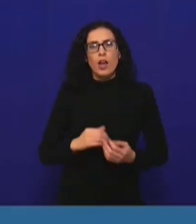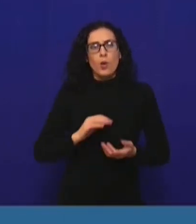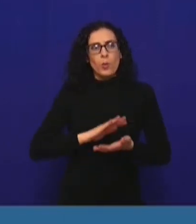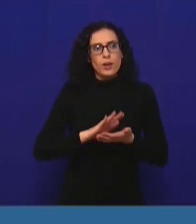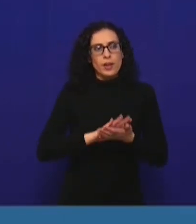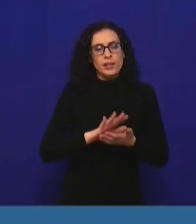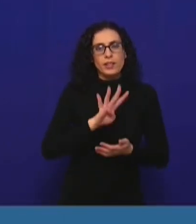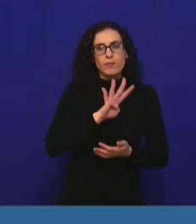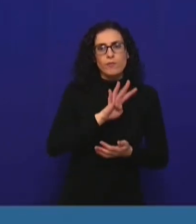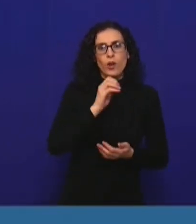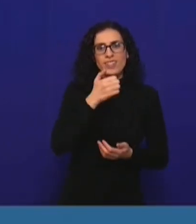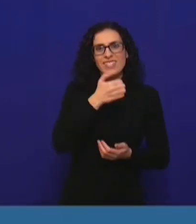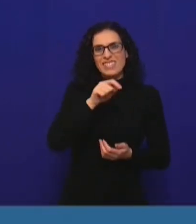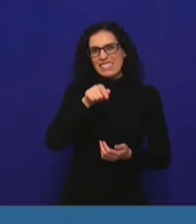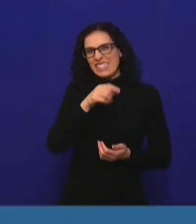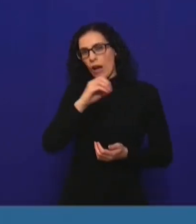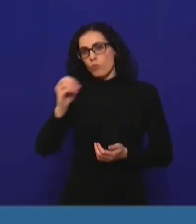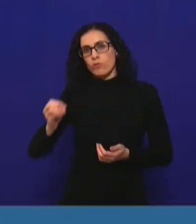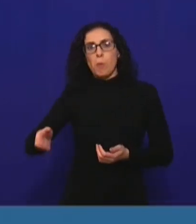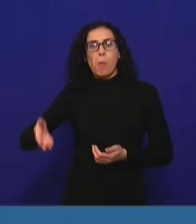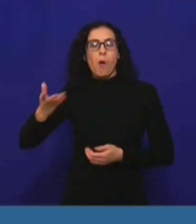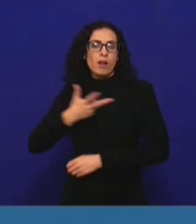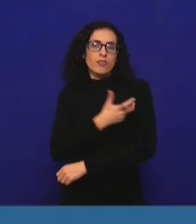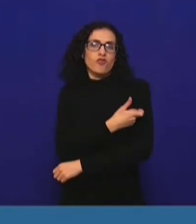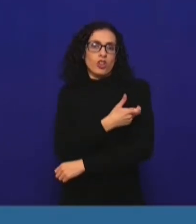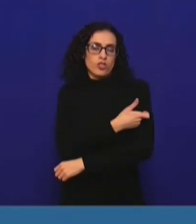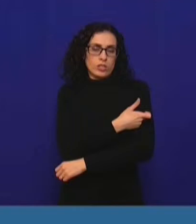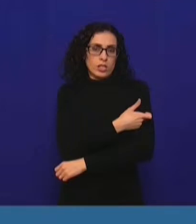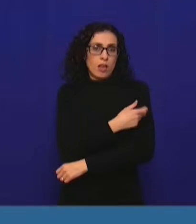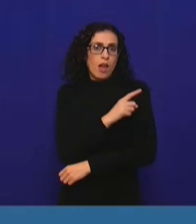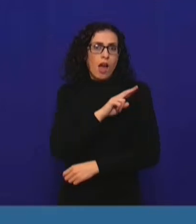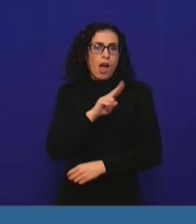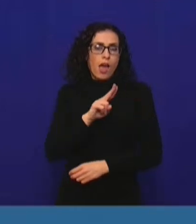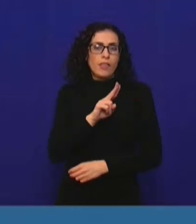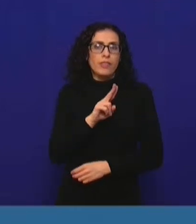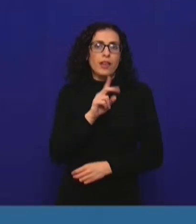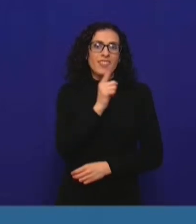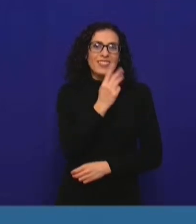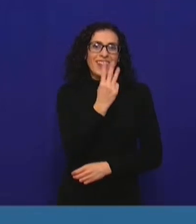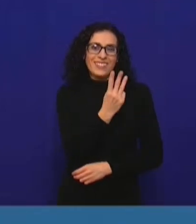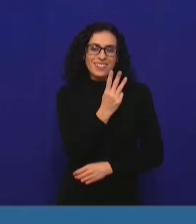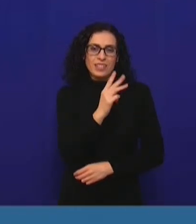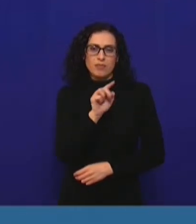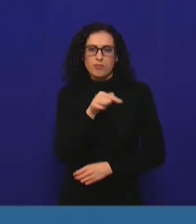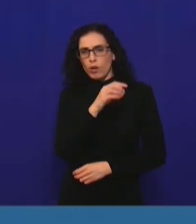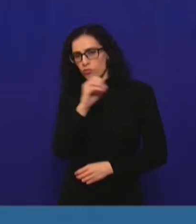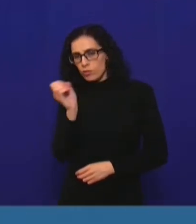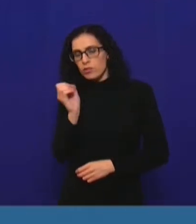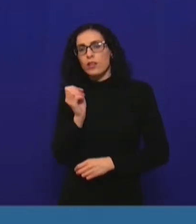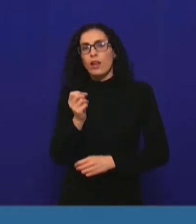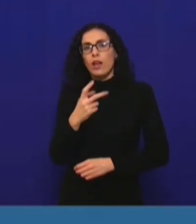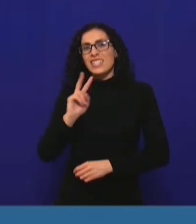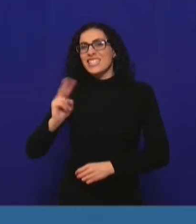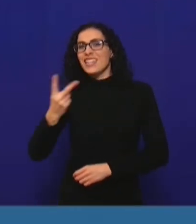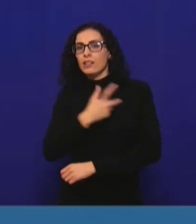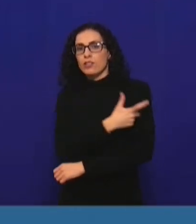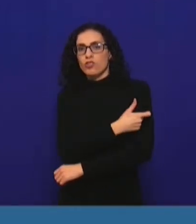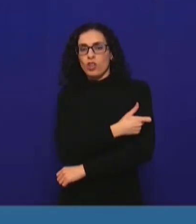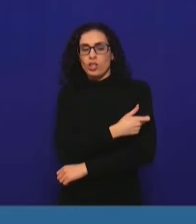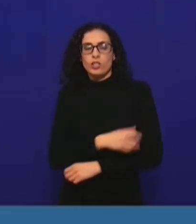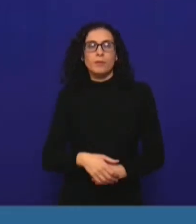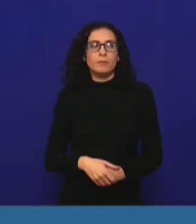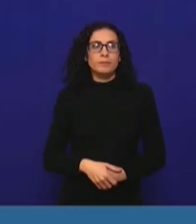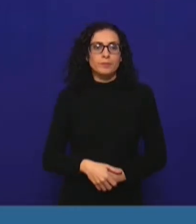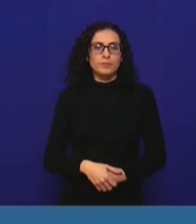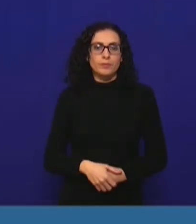46,344 doses, and of these we have 13,820 which are the second dose. With respect